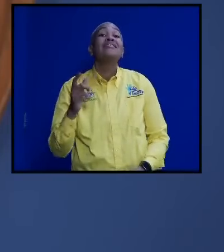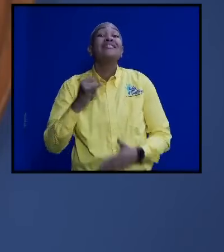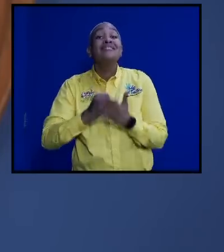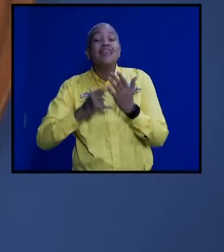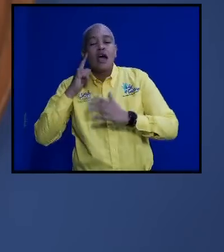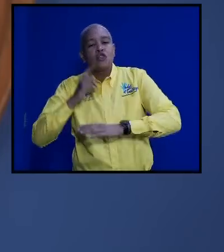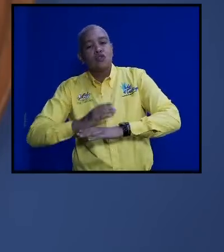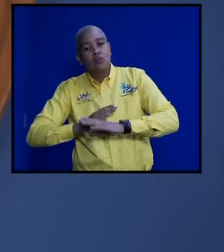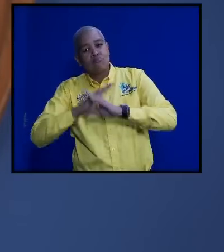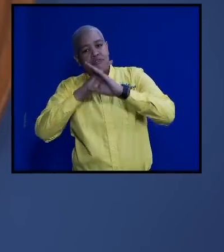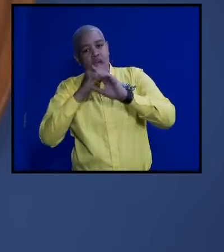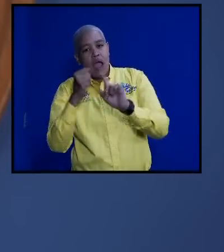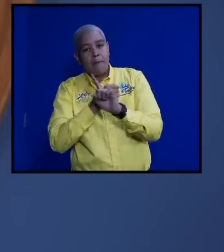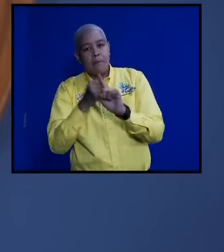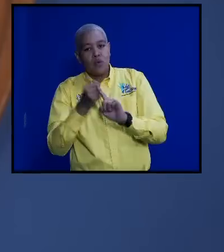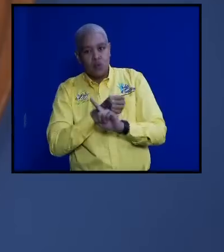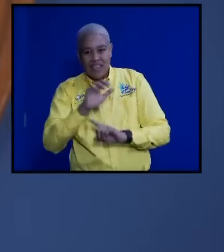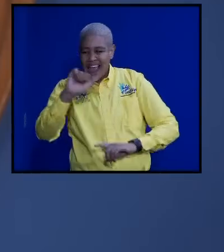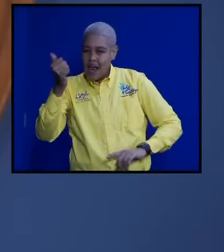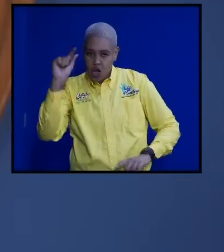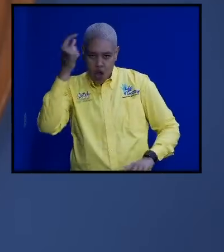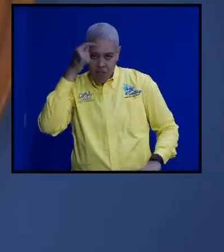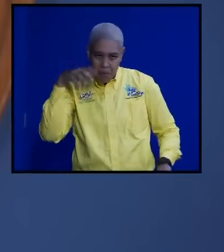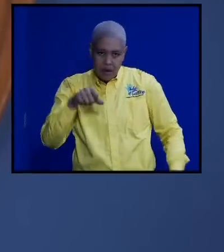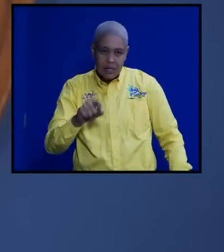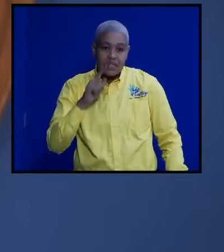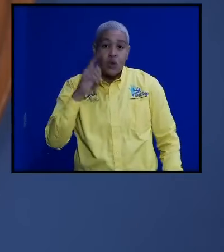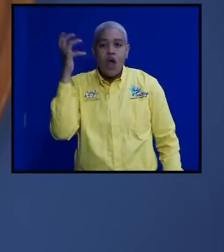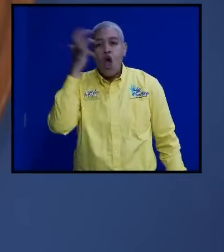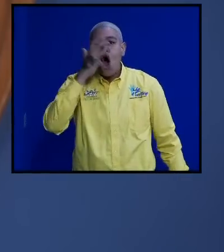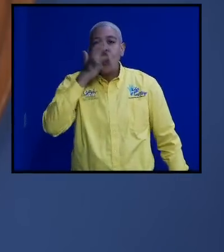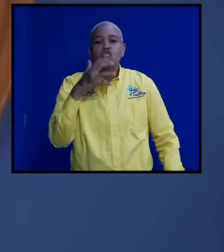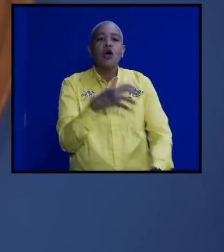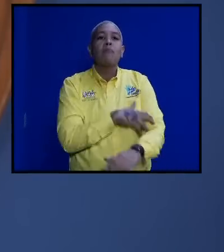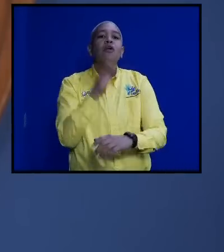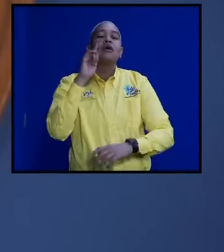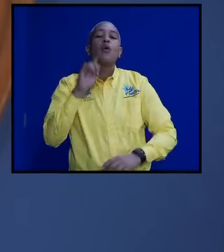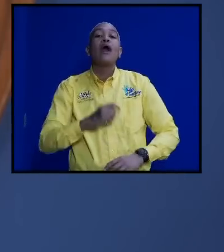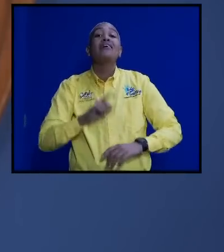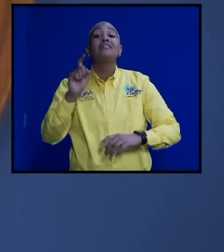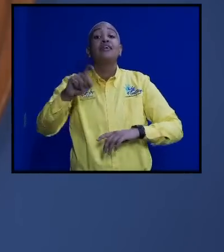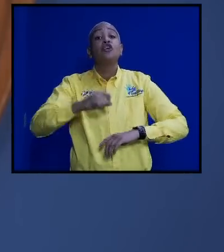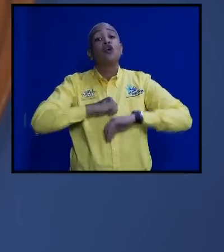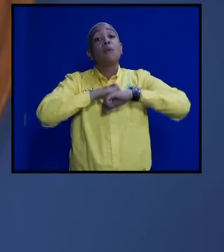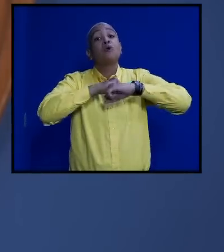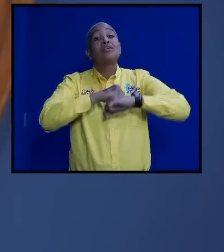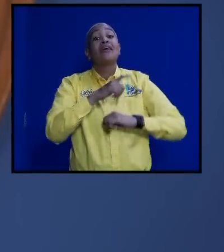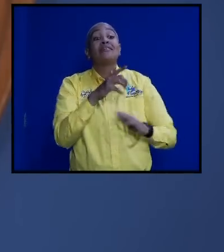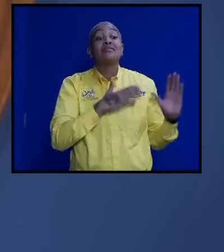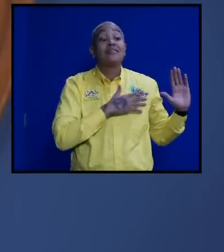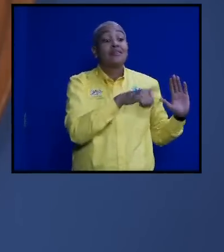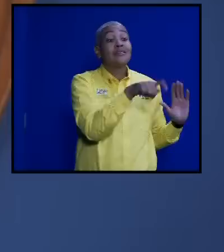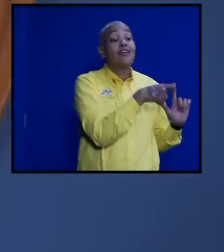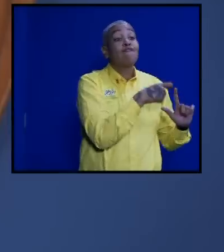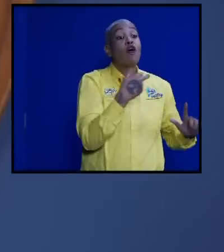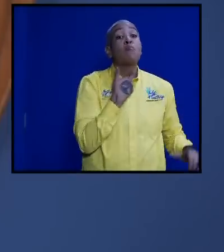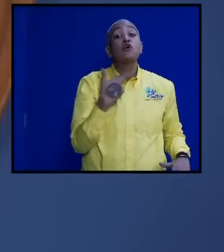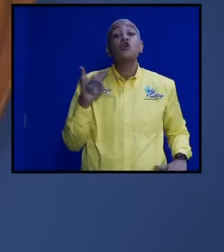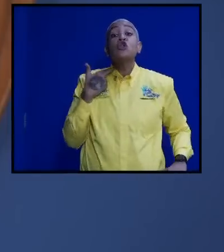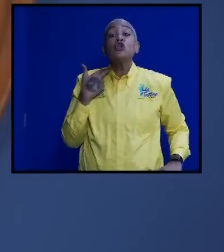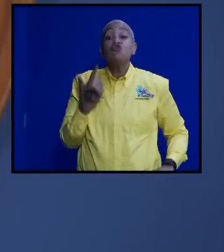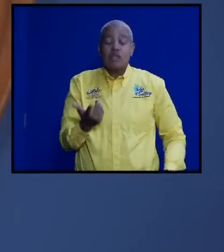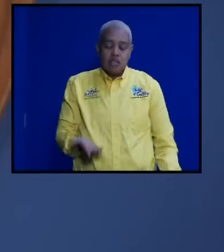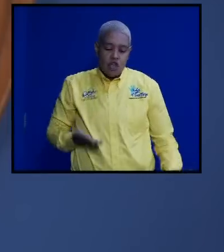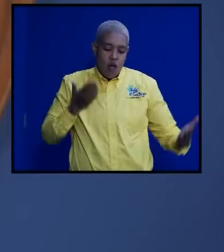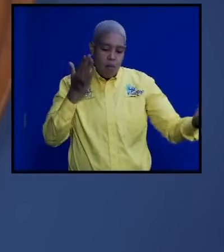indeed awesome powers, and that is why it is necessary to protect law-abiding citizens from the risk threat posed